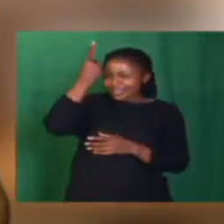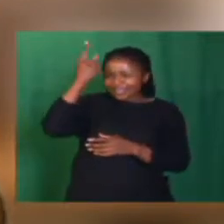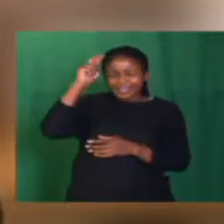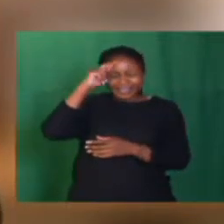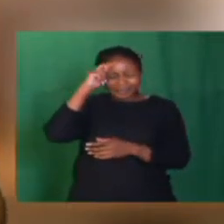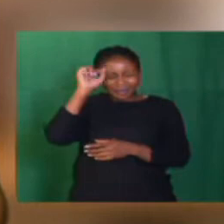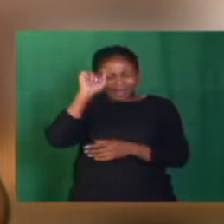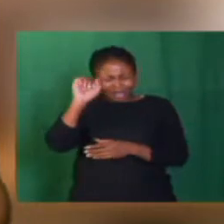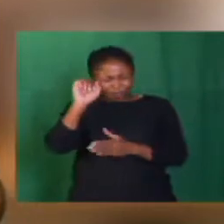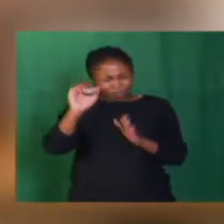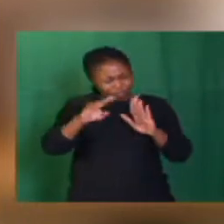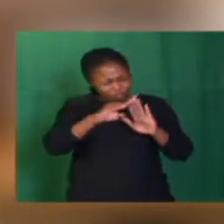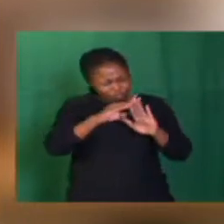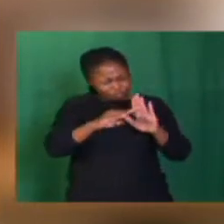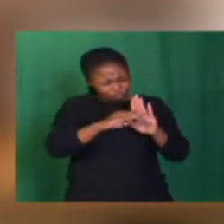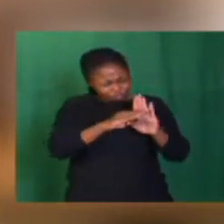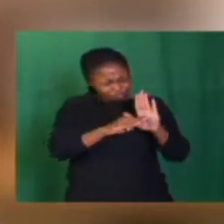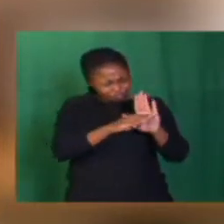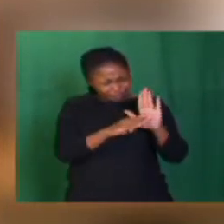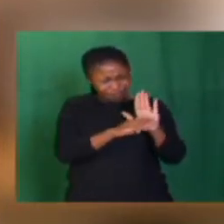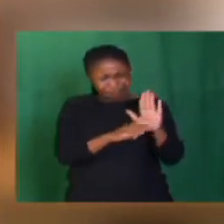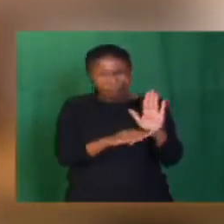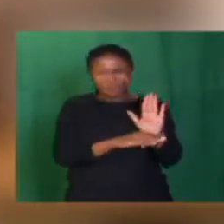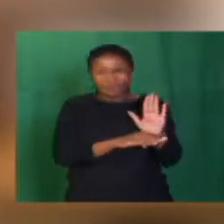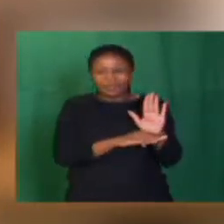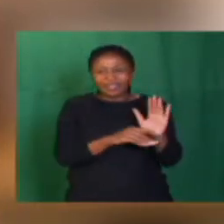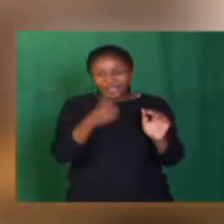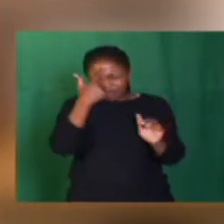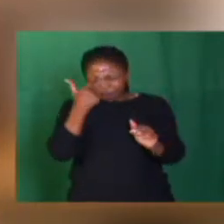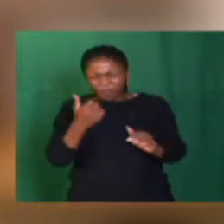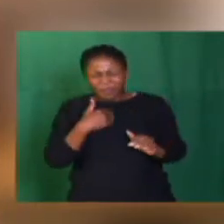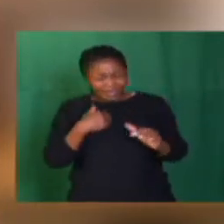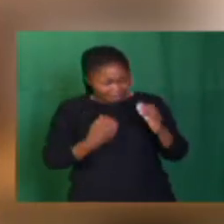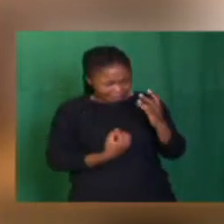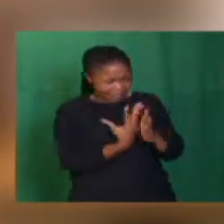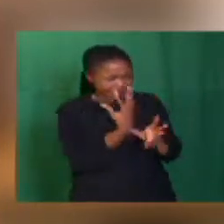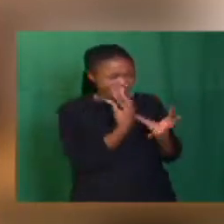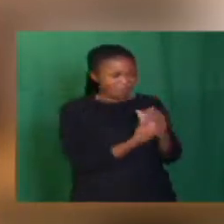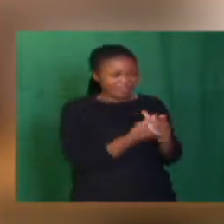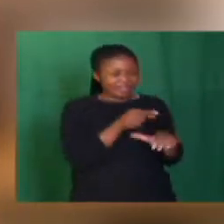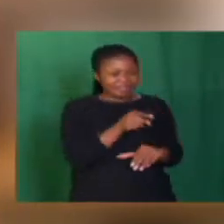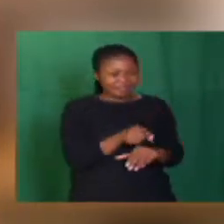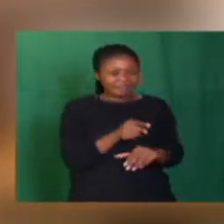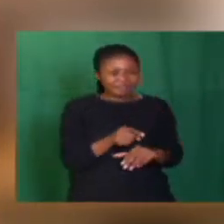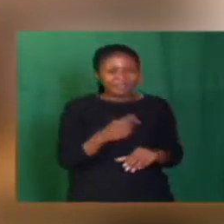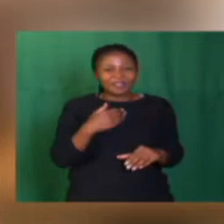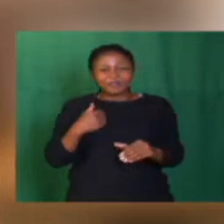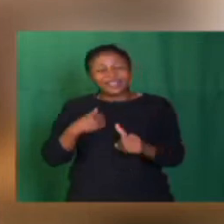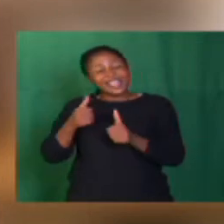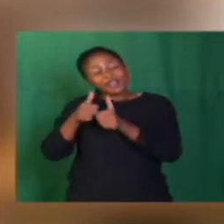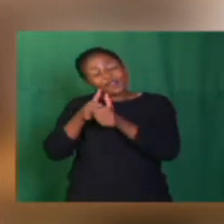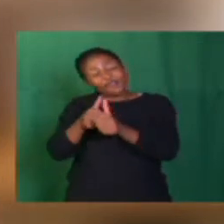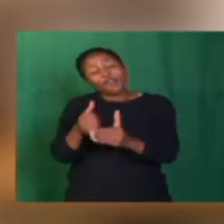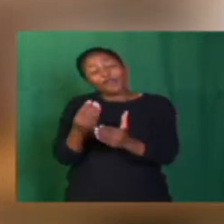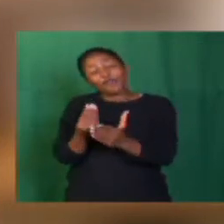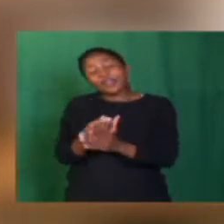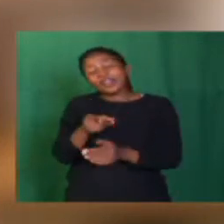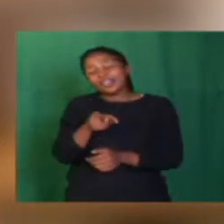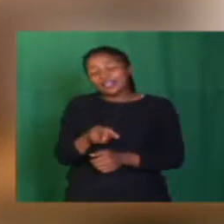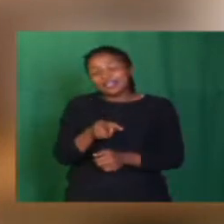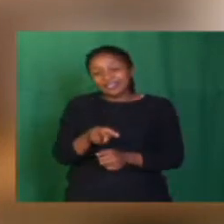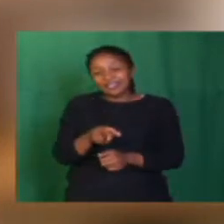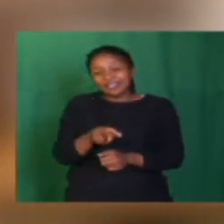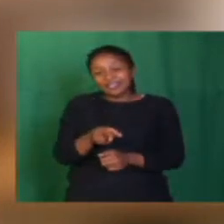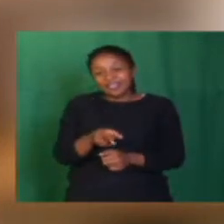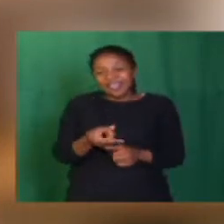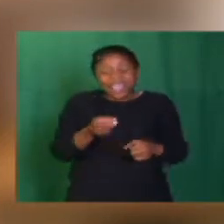to follow. So order your thoughts. Know that I'm going to start with this point. I will follow with this one. I will follow with this one. This will make